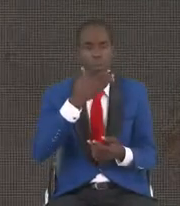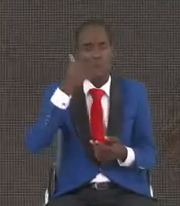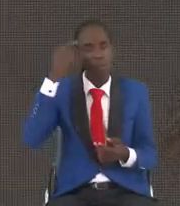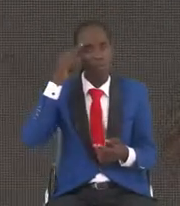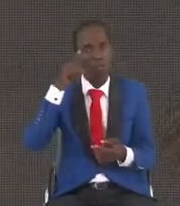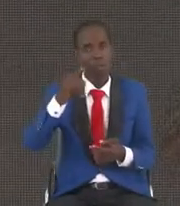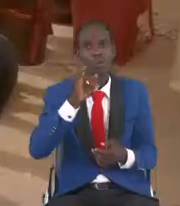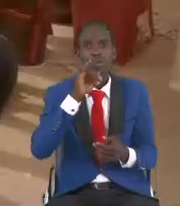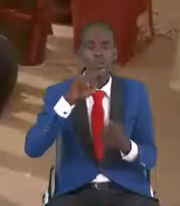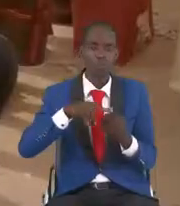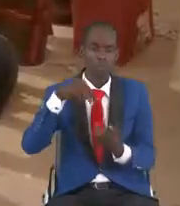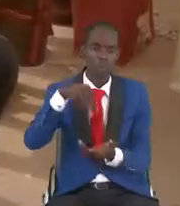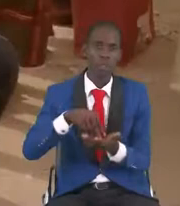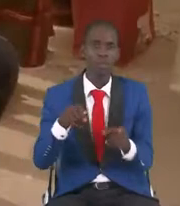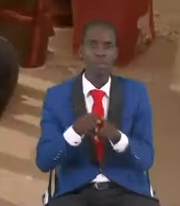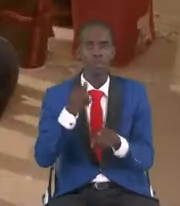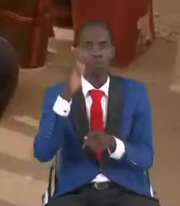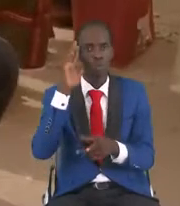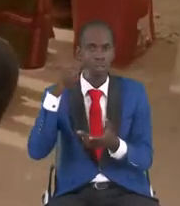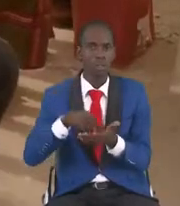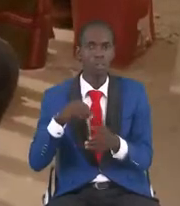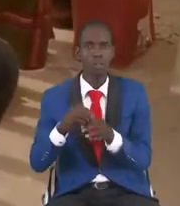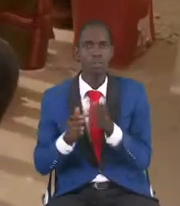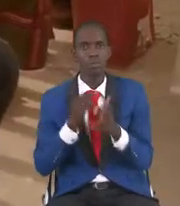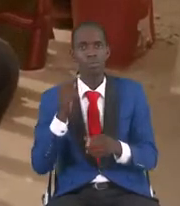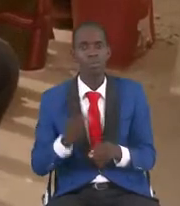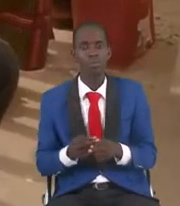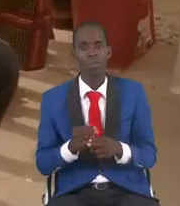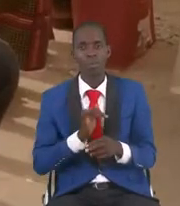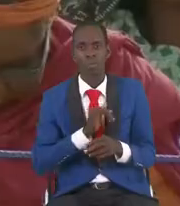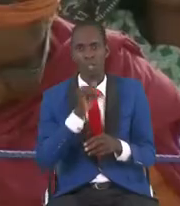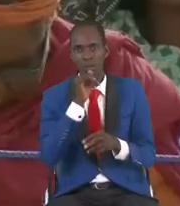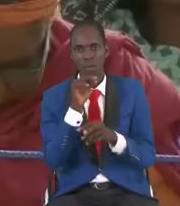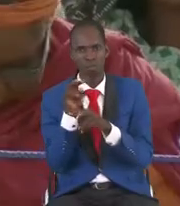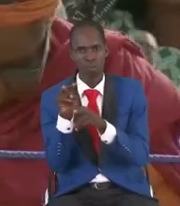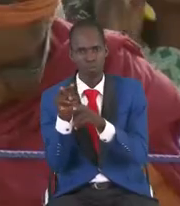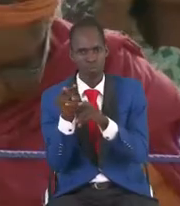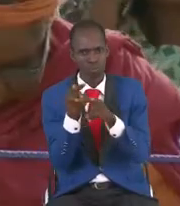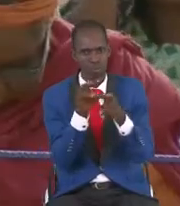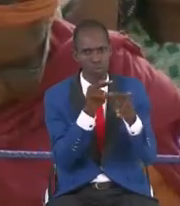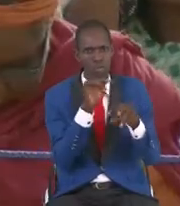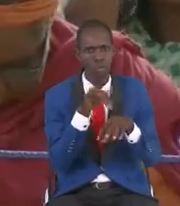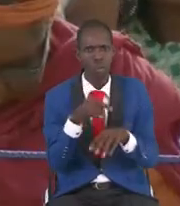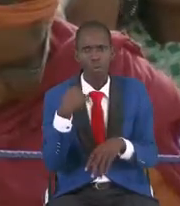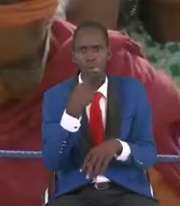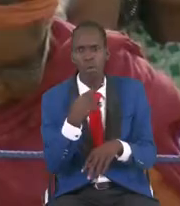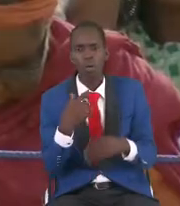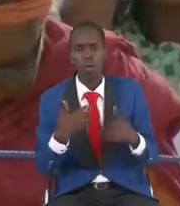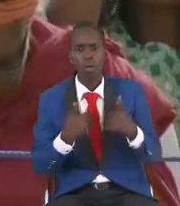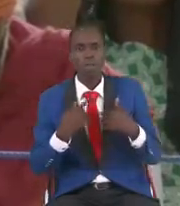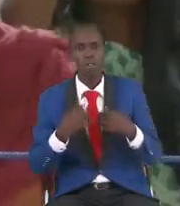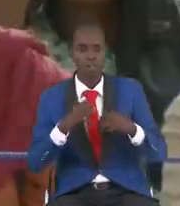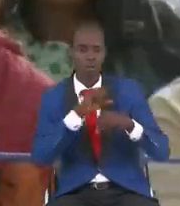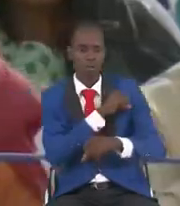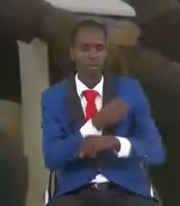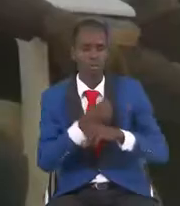is to stand. You will stand. I'm looking at somebody there and I see strength and power coming into